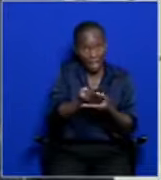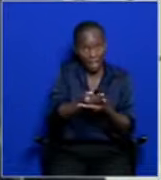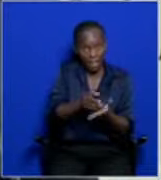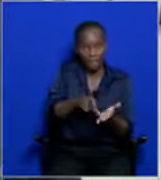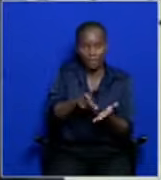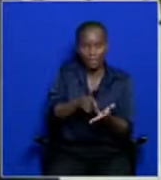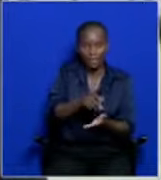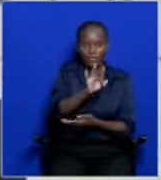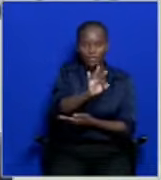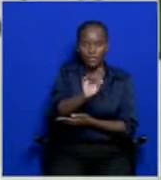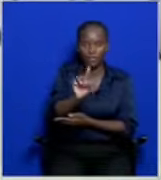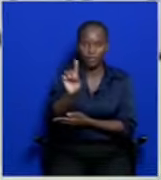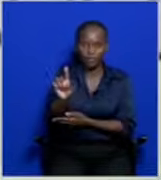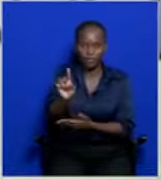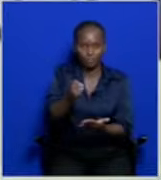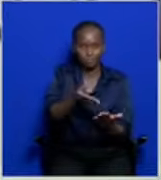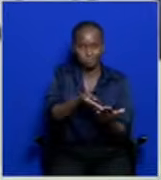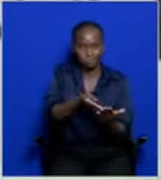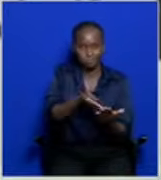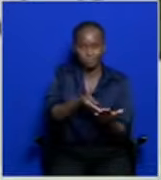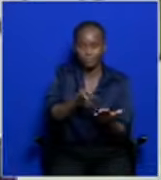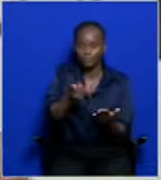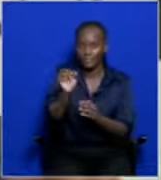That is the statement of the complainant.